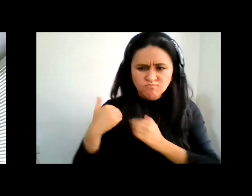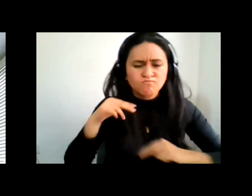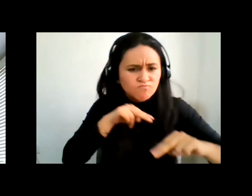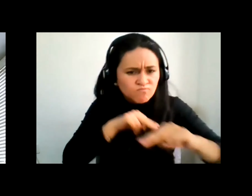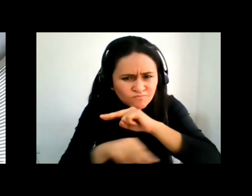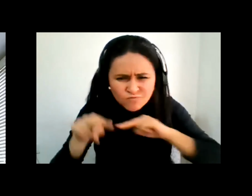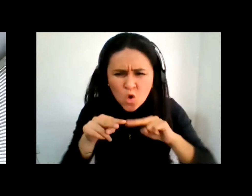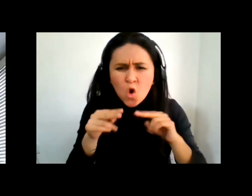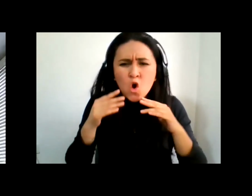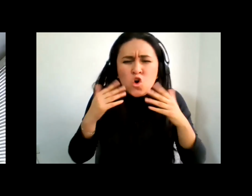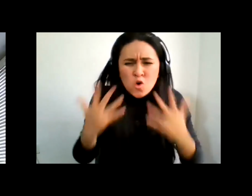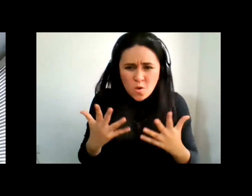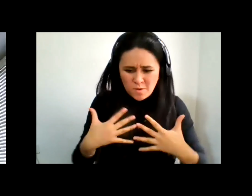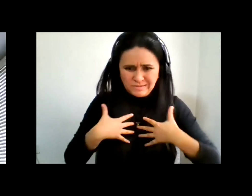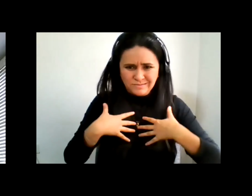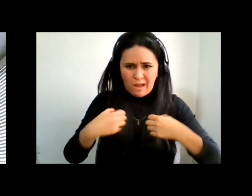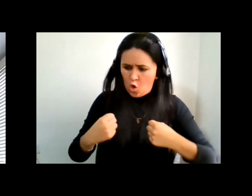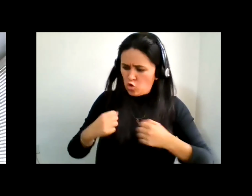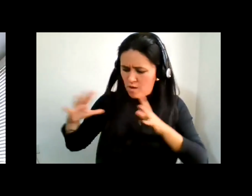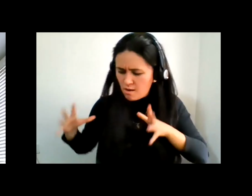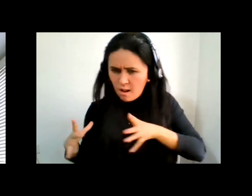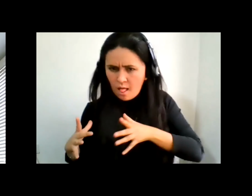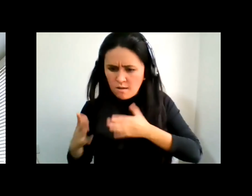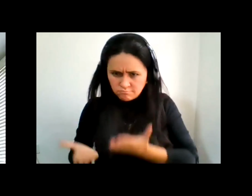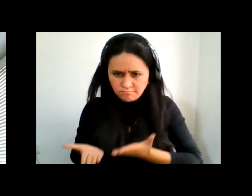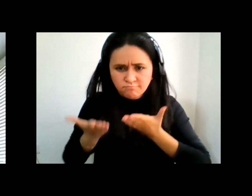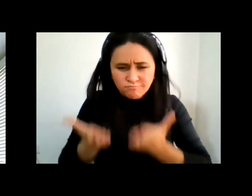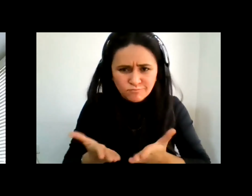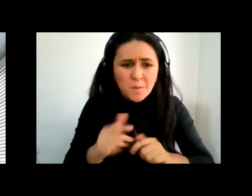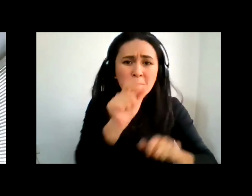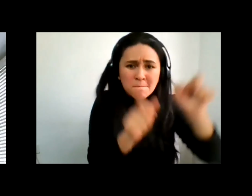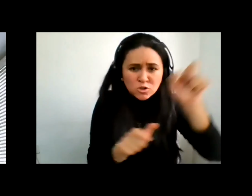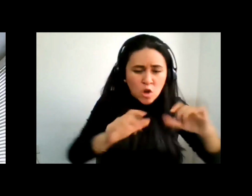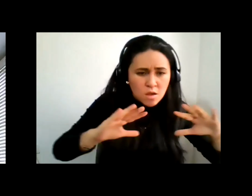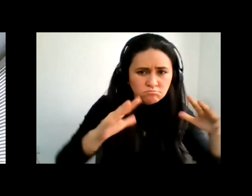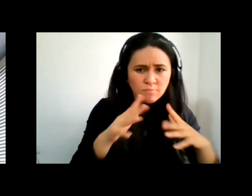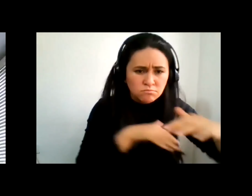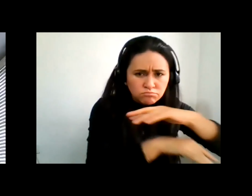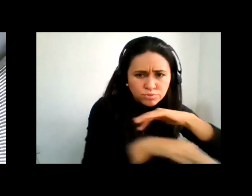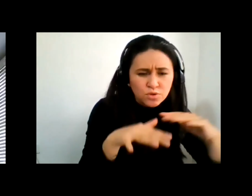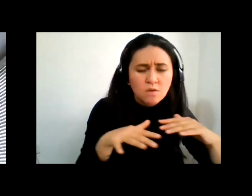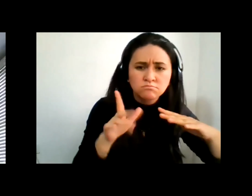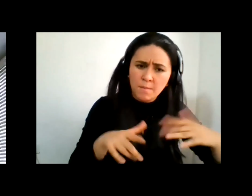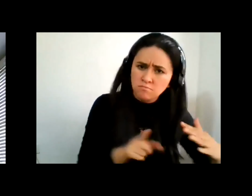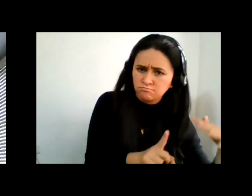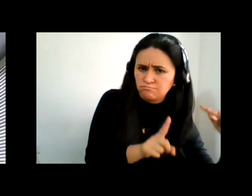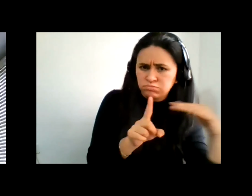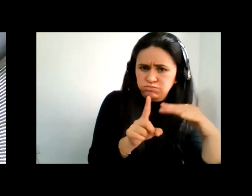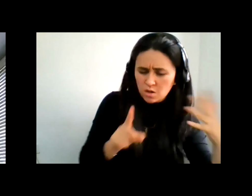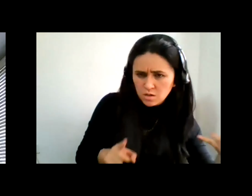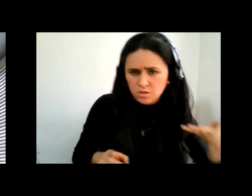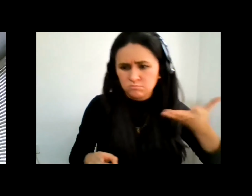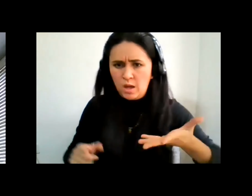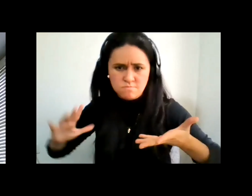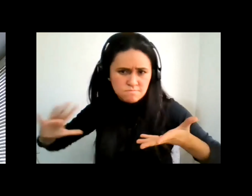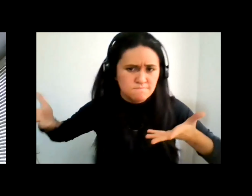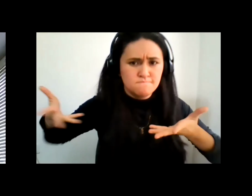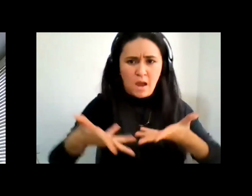producing direct health interventions, and civil society, all the members and